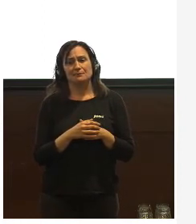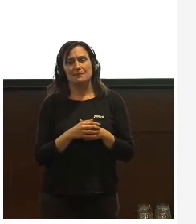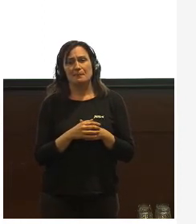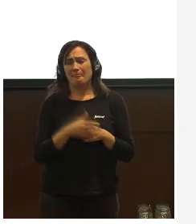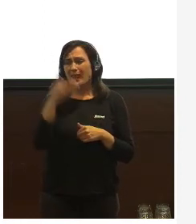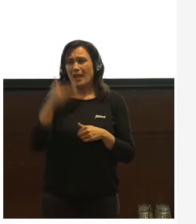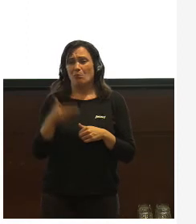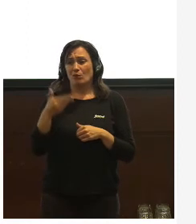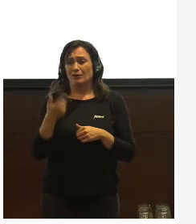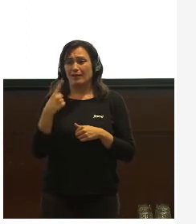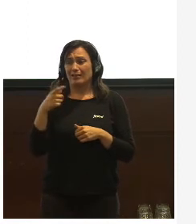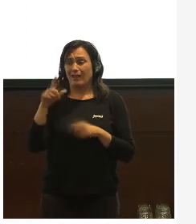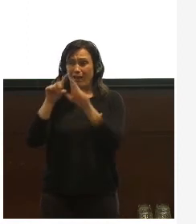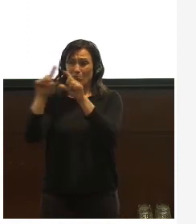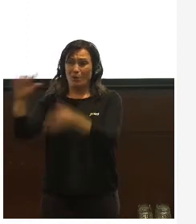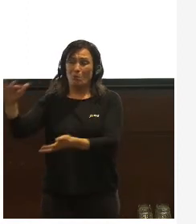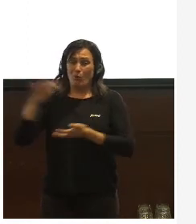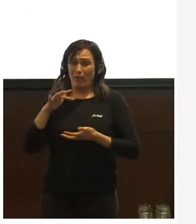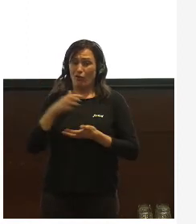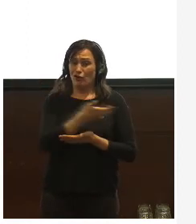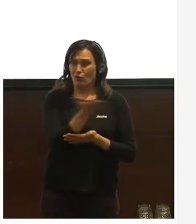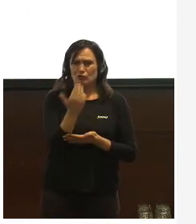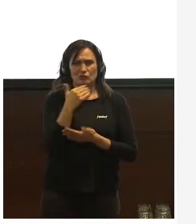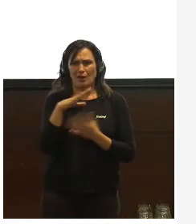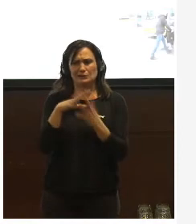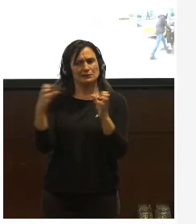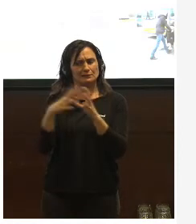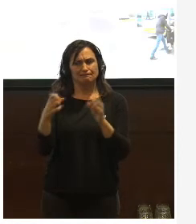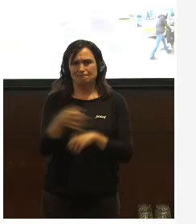they need to know what is important.